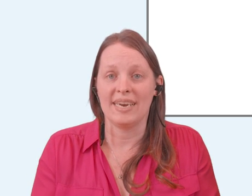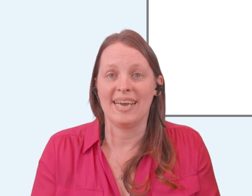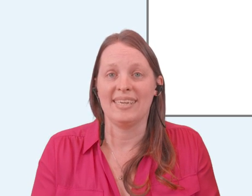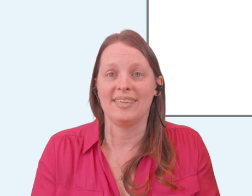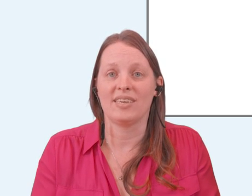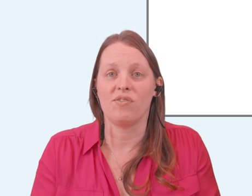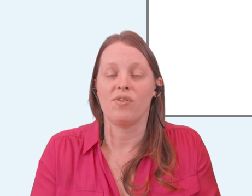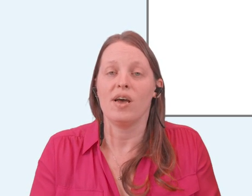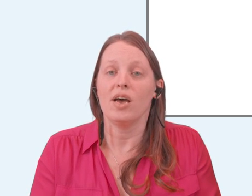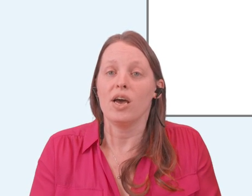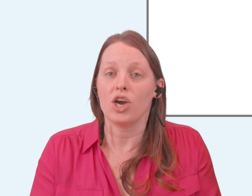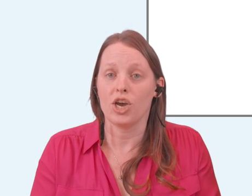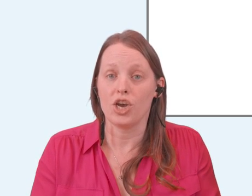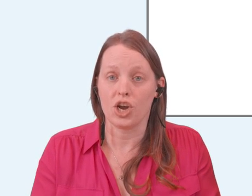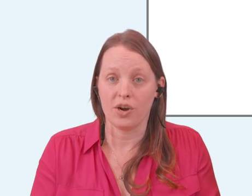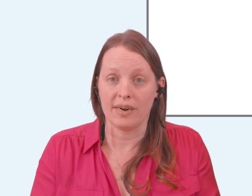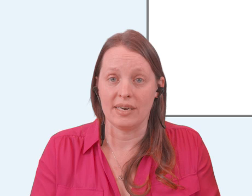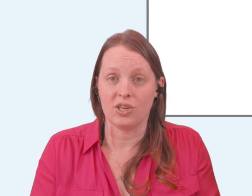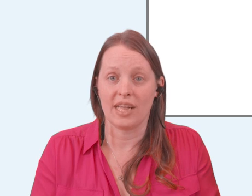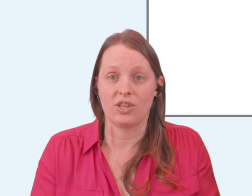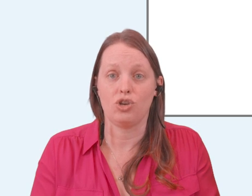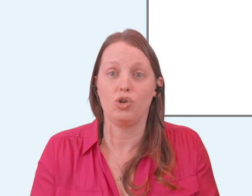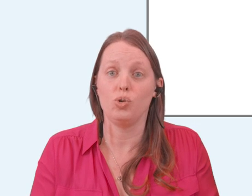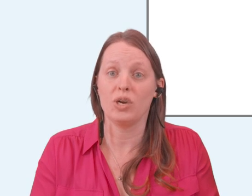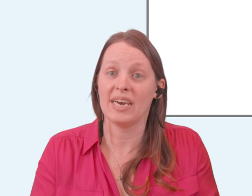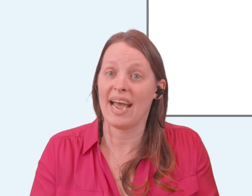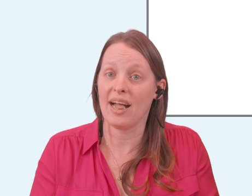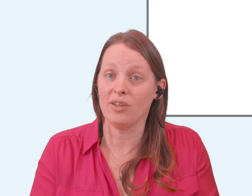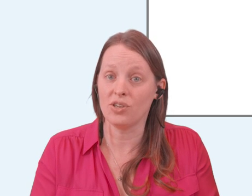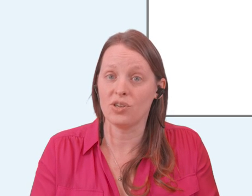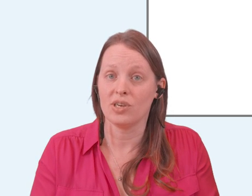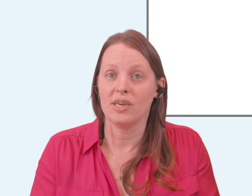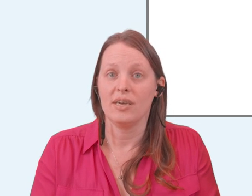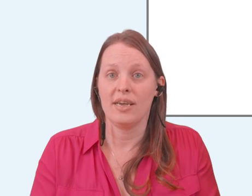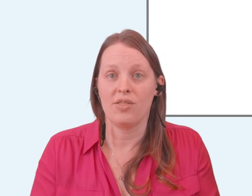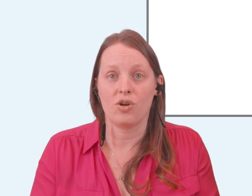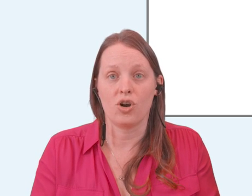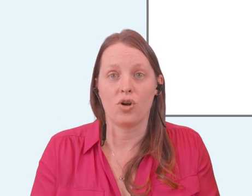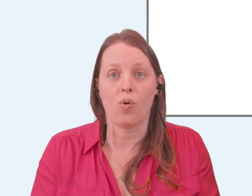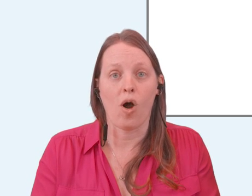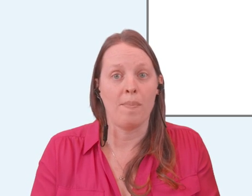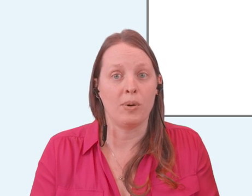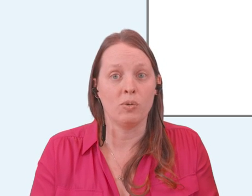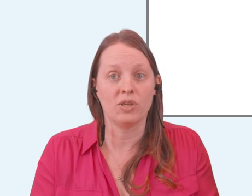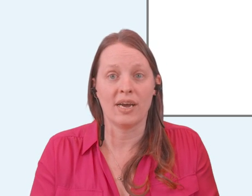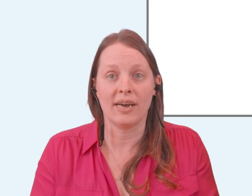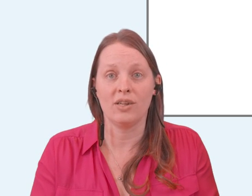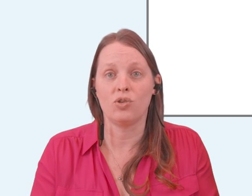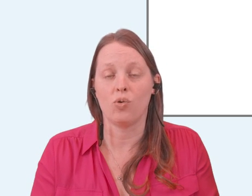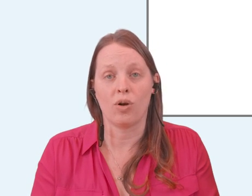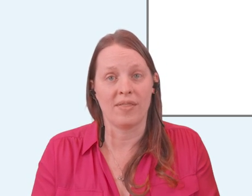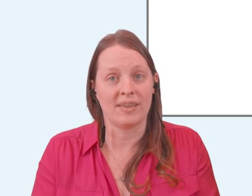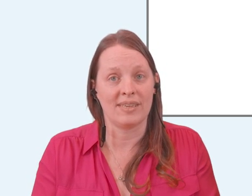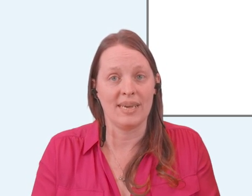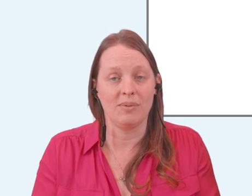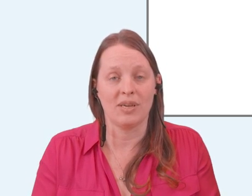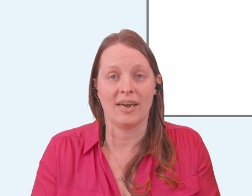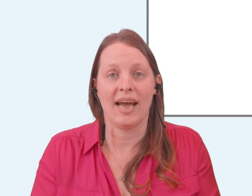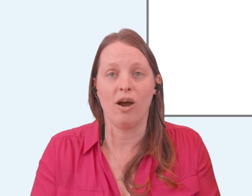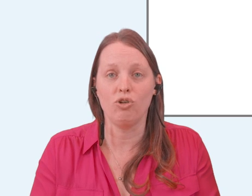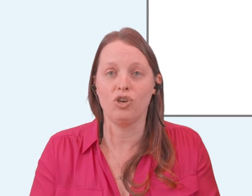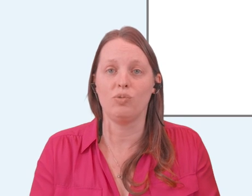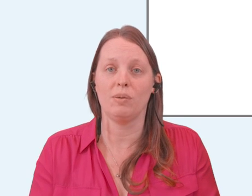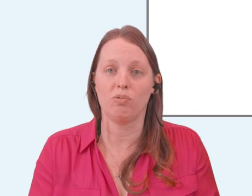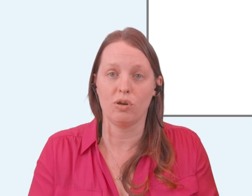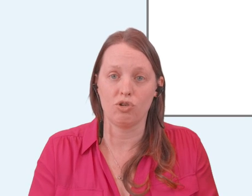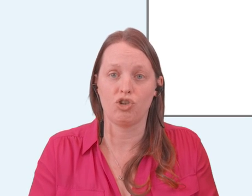do in cases of concurrent? So that's two canals, either on both sides or on the same side.